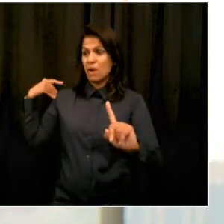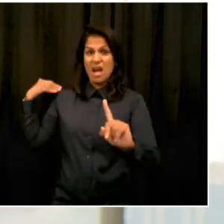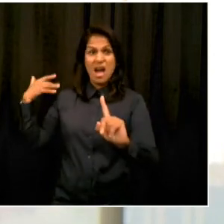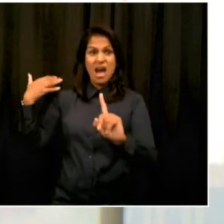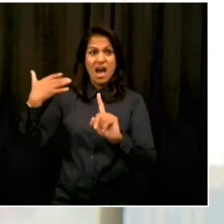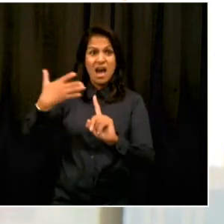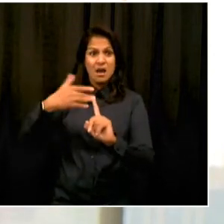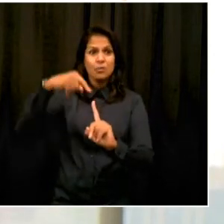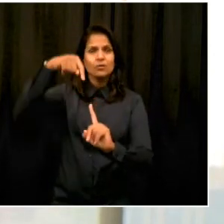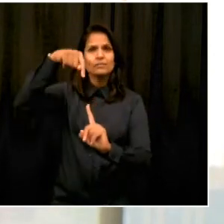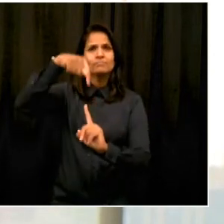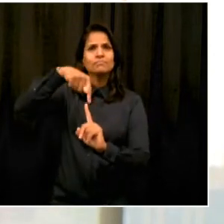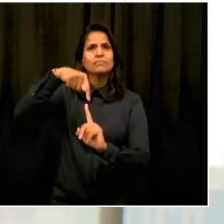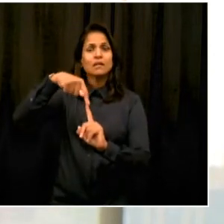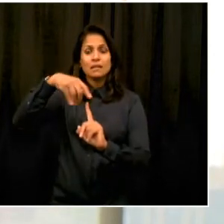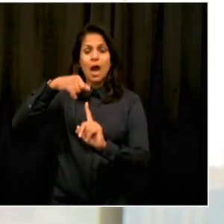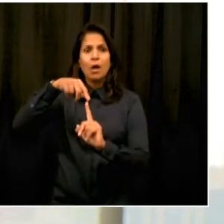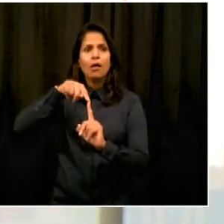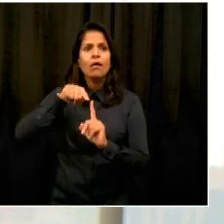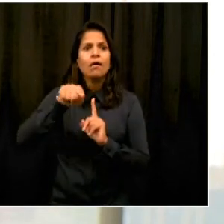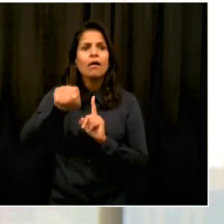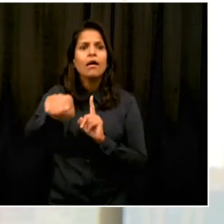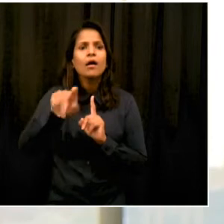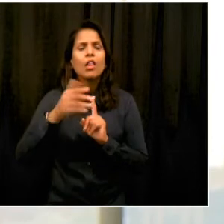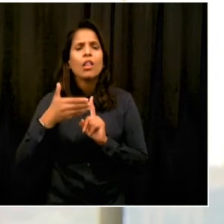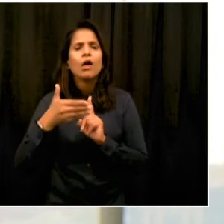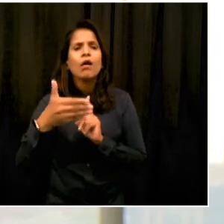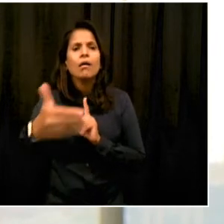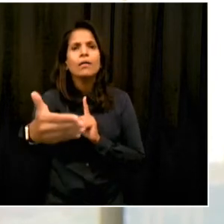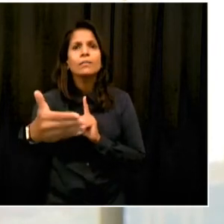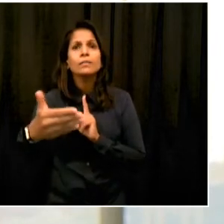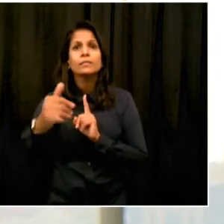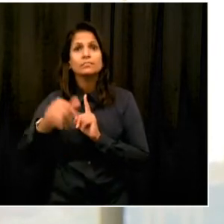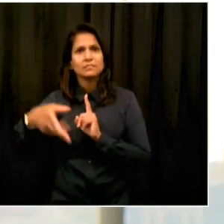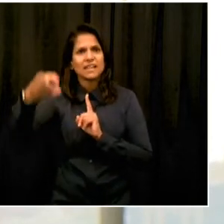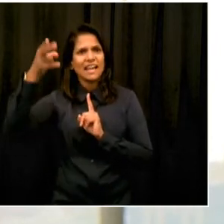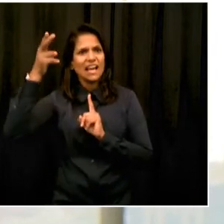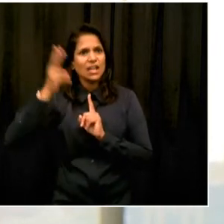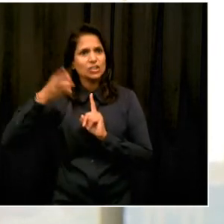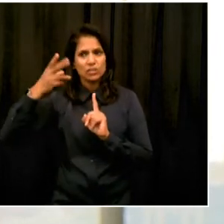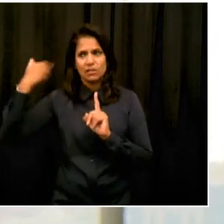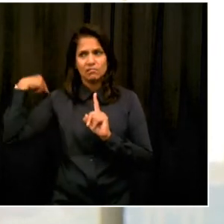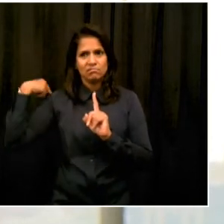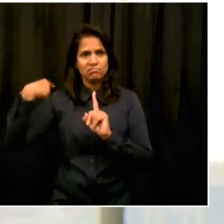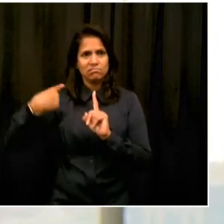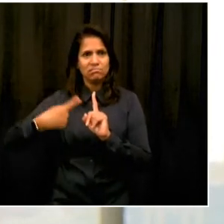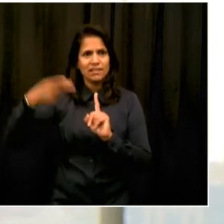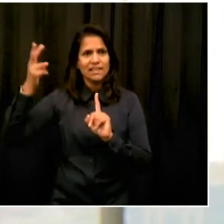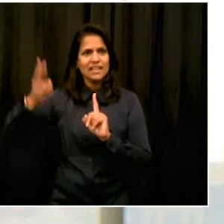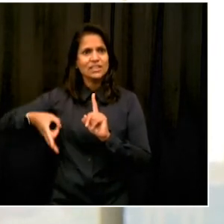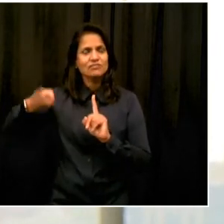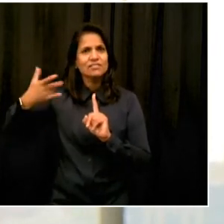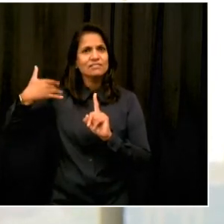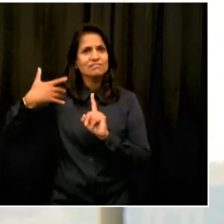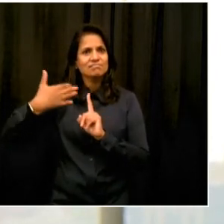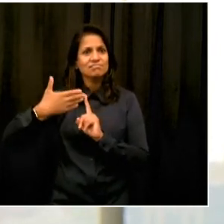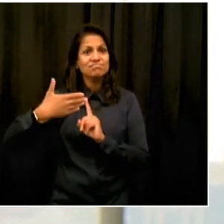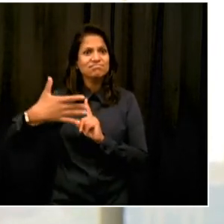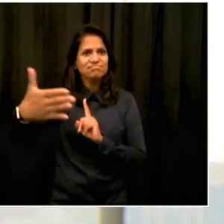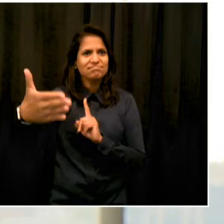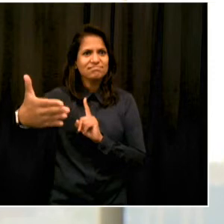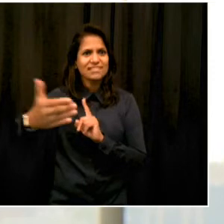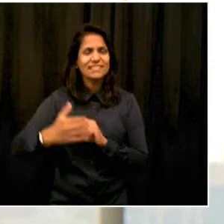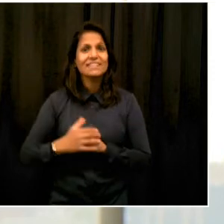But I remember the stories of the Great Depression in my family. I remember every time we gathered for